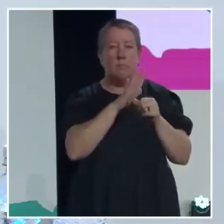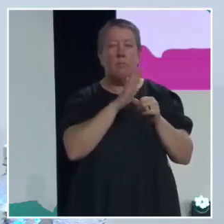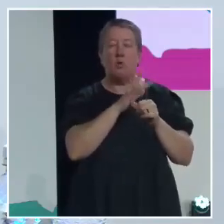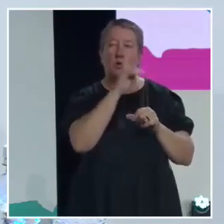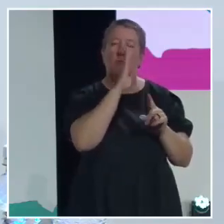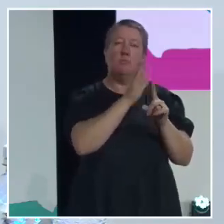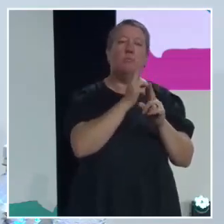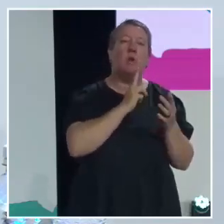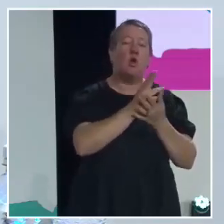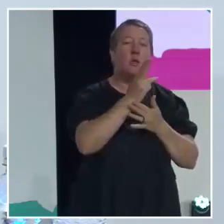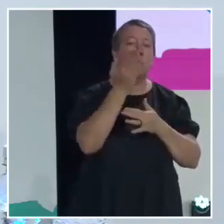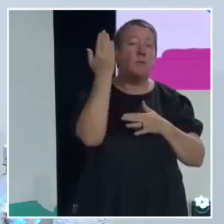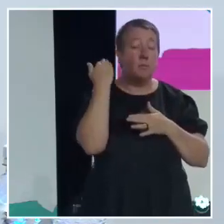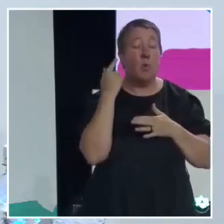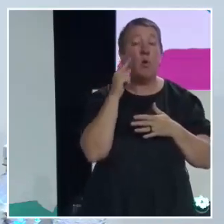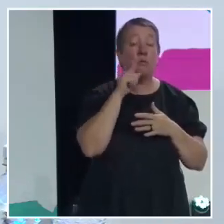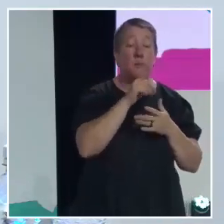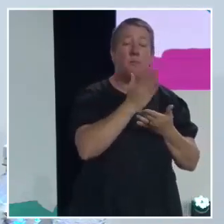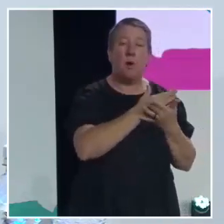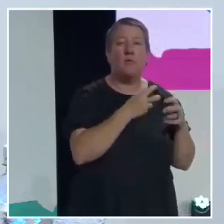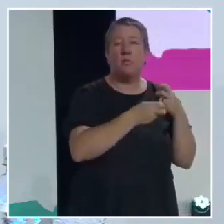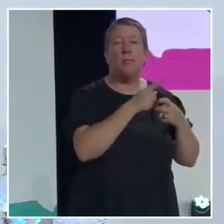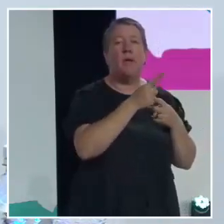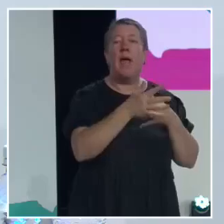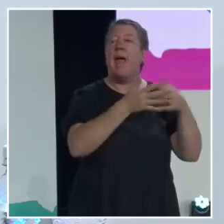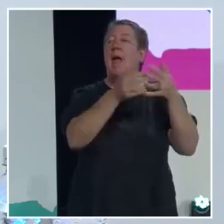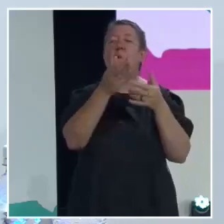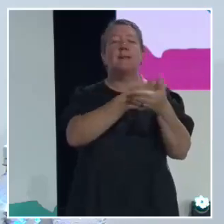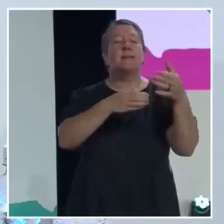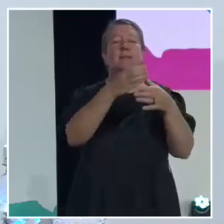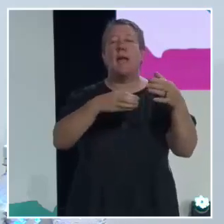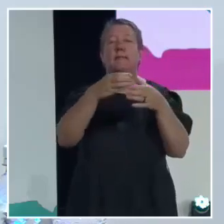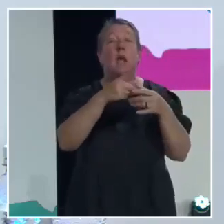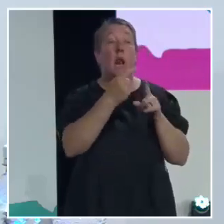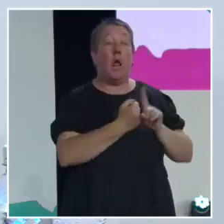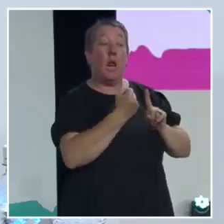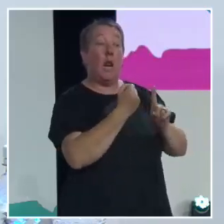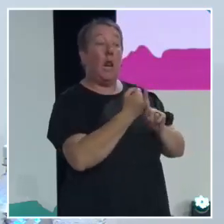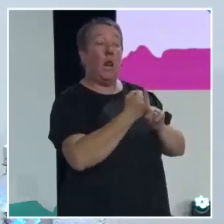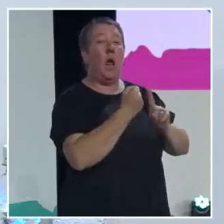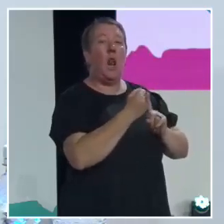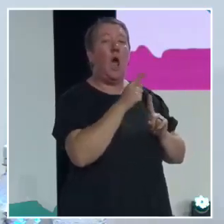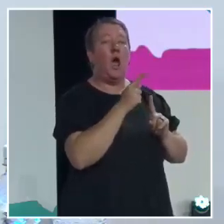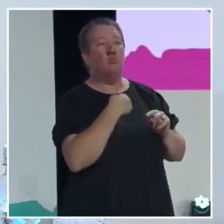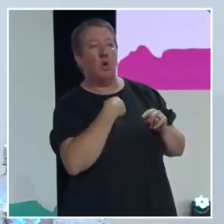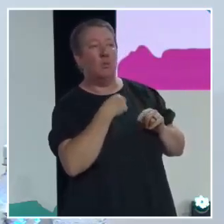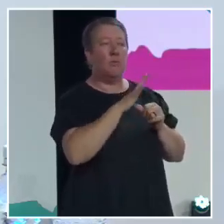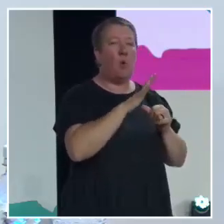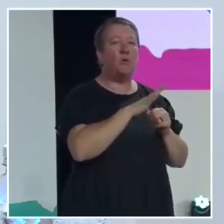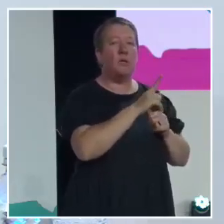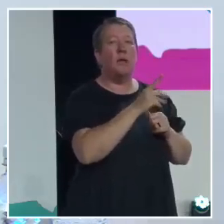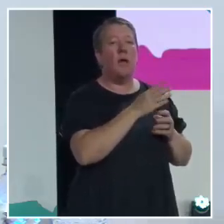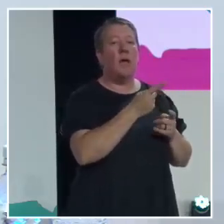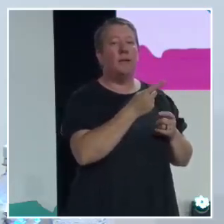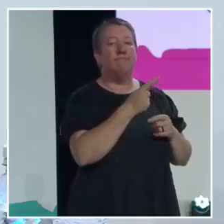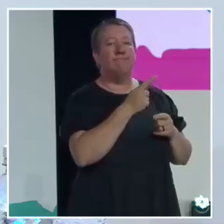in the past was part of the problem. Just giving out money to whatever sector lobbies its way up to be considered an important sector to get bailed out.